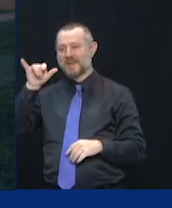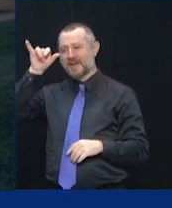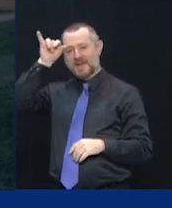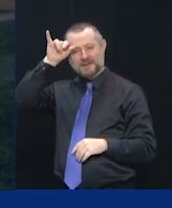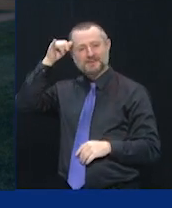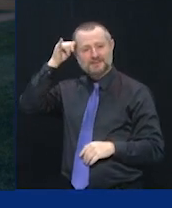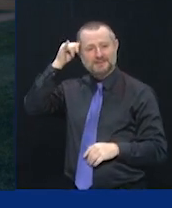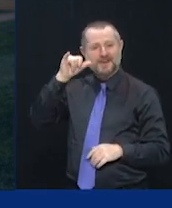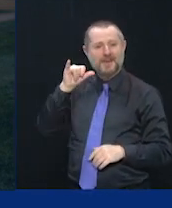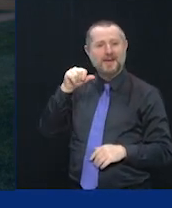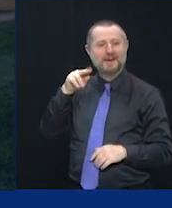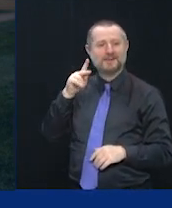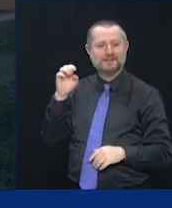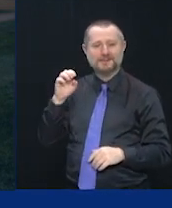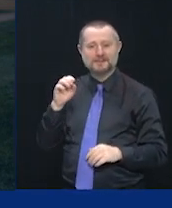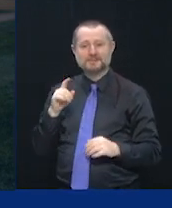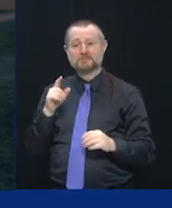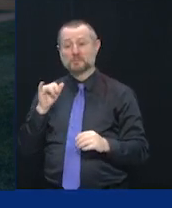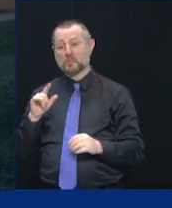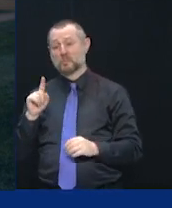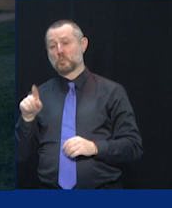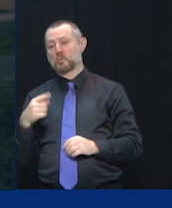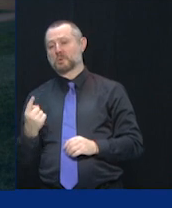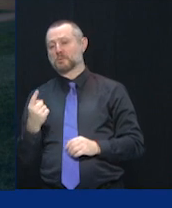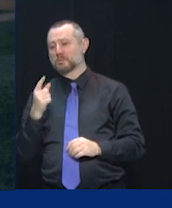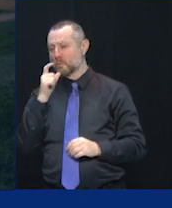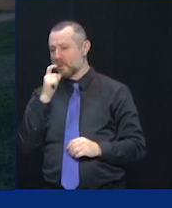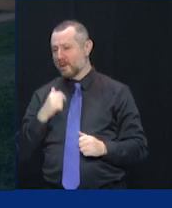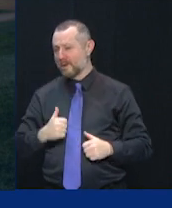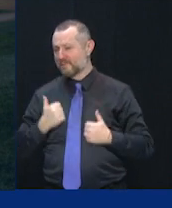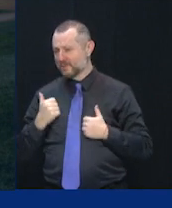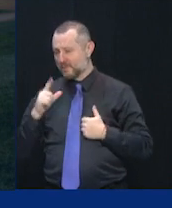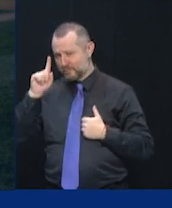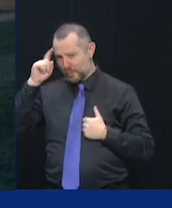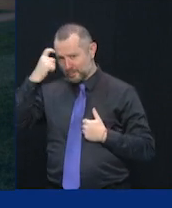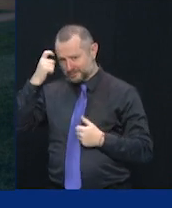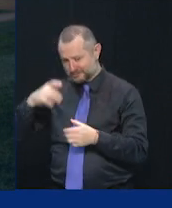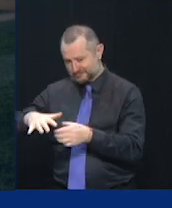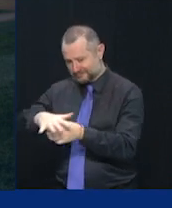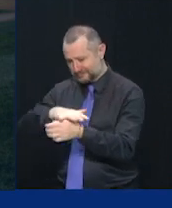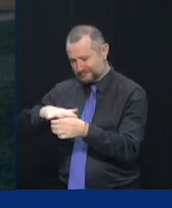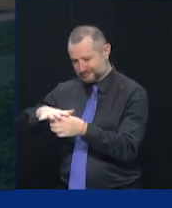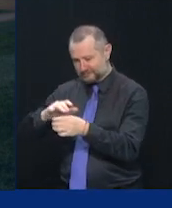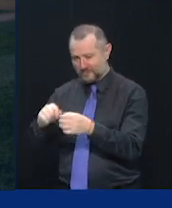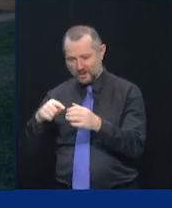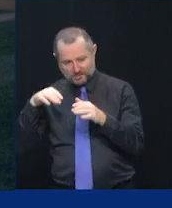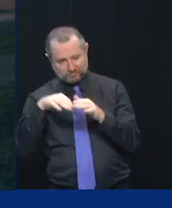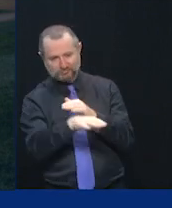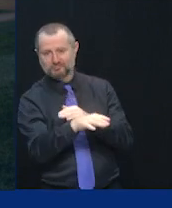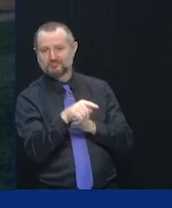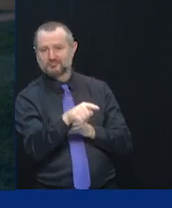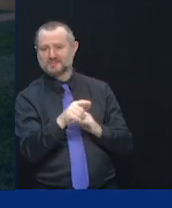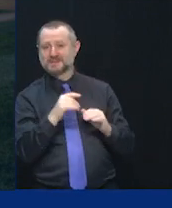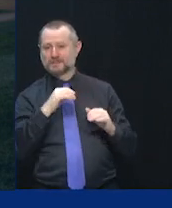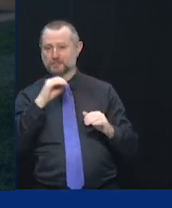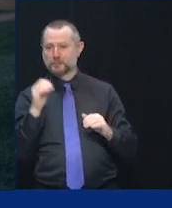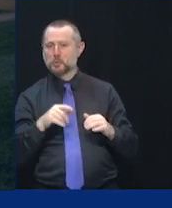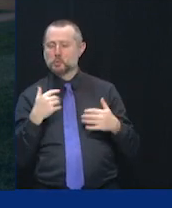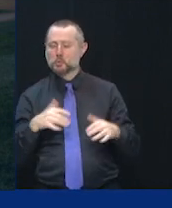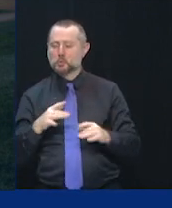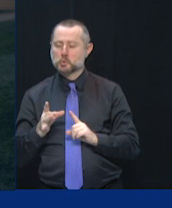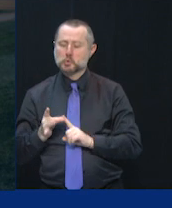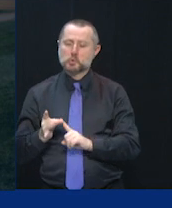is only for Bronx residents. As you saw, the Bronx is one of the highest positivity rates in New York City, and it has